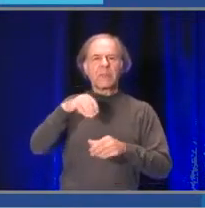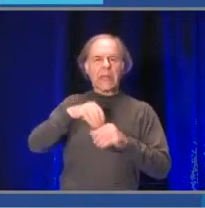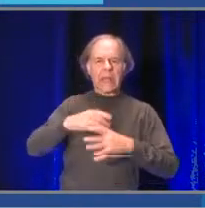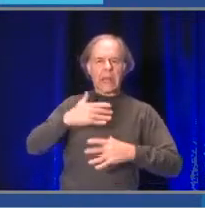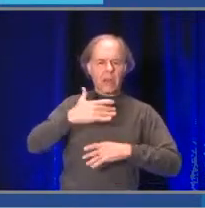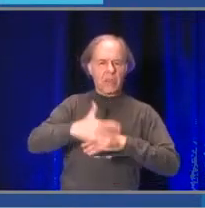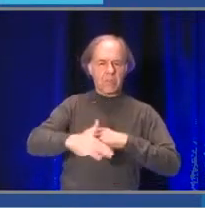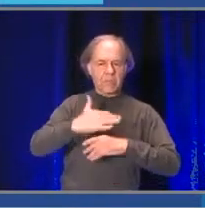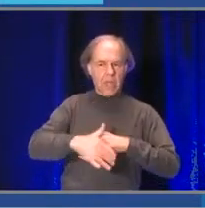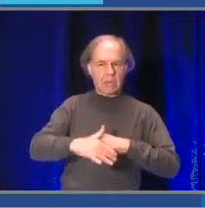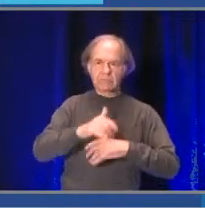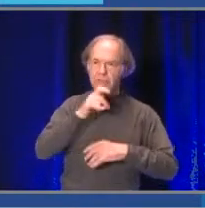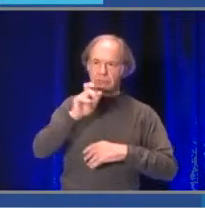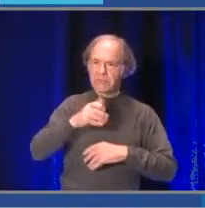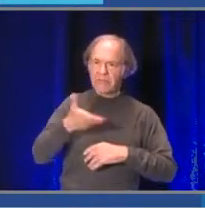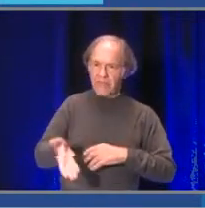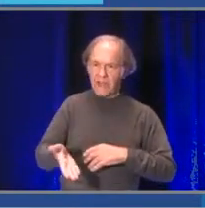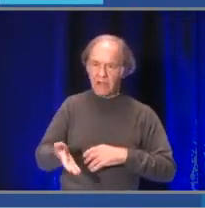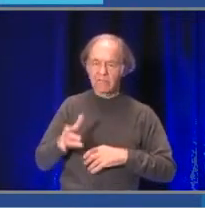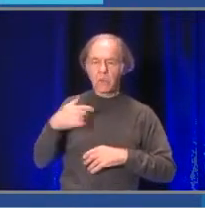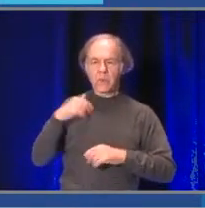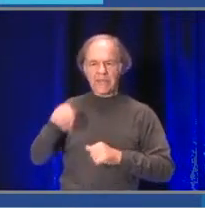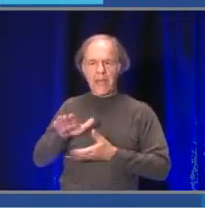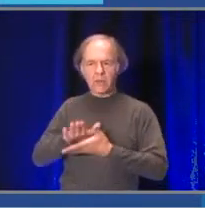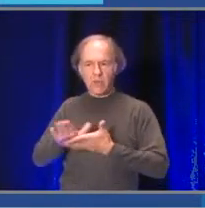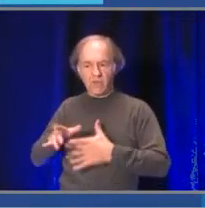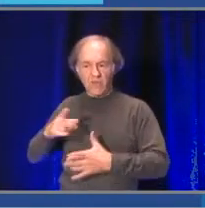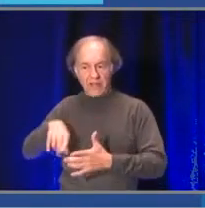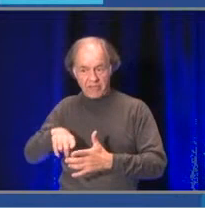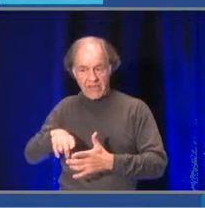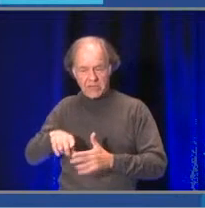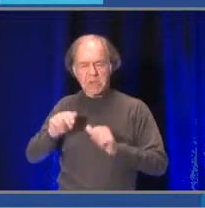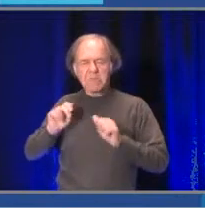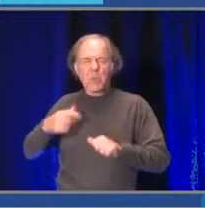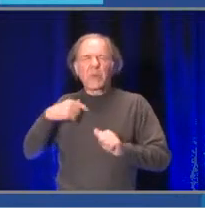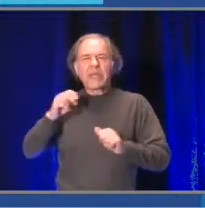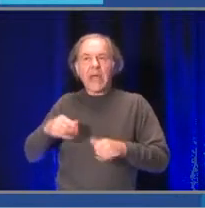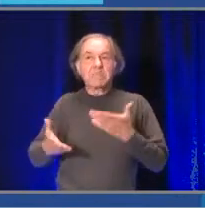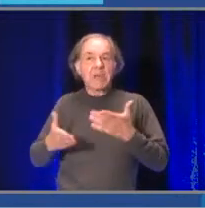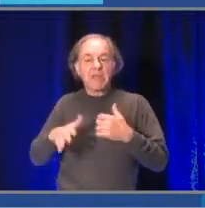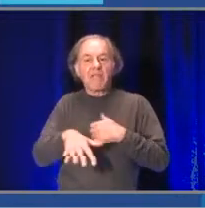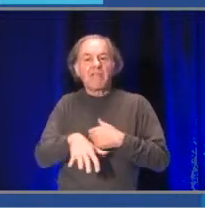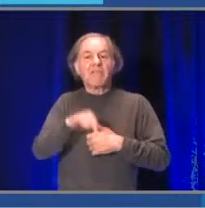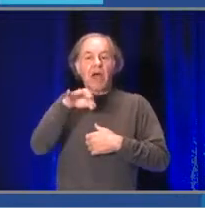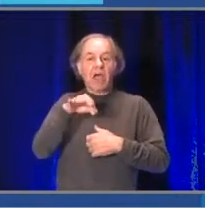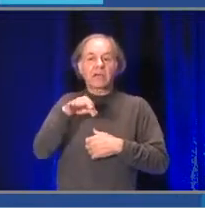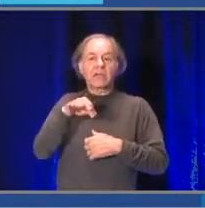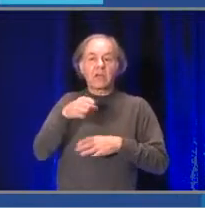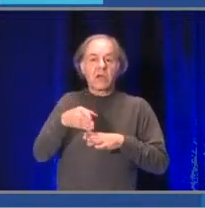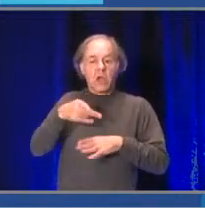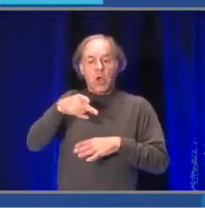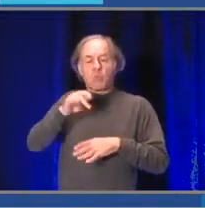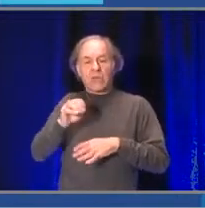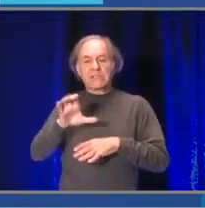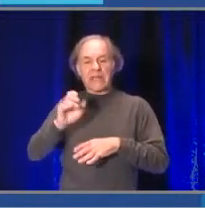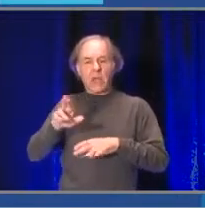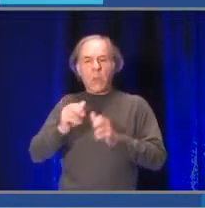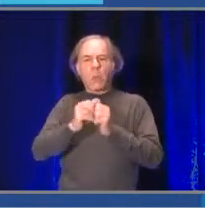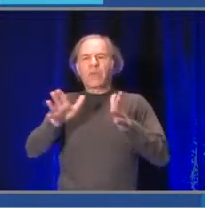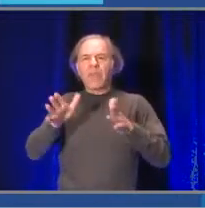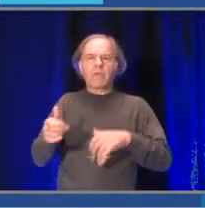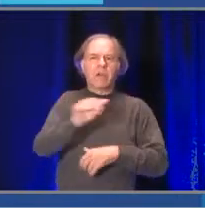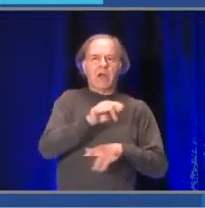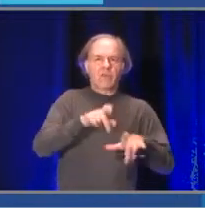tool, if you are equipped to purify those exosomes, you can potentially diagnose prostate cancer without any of the